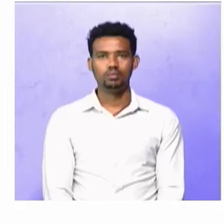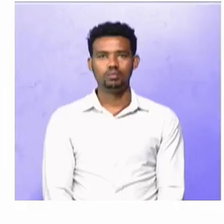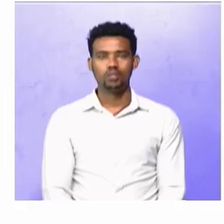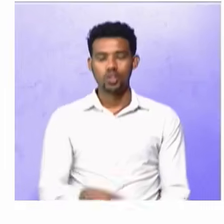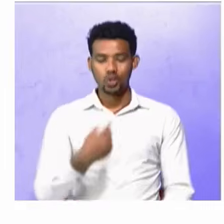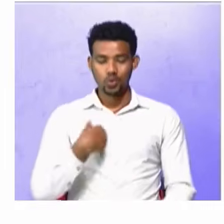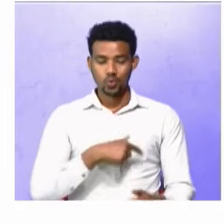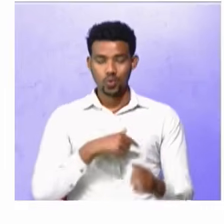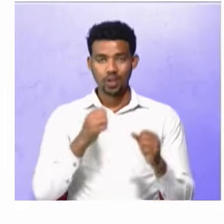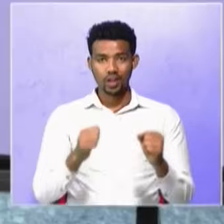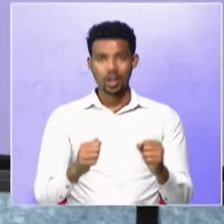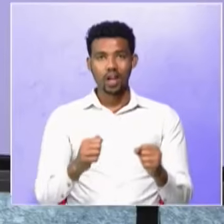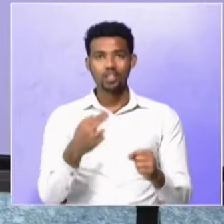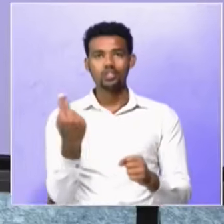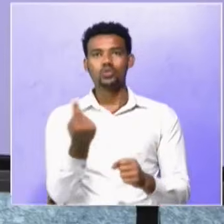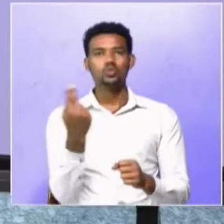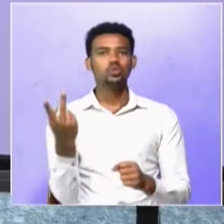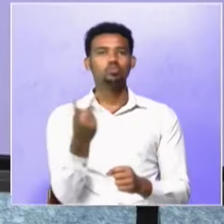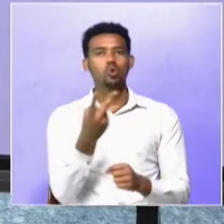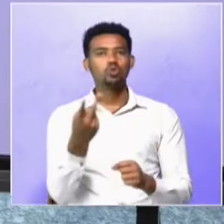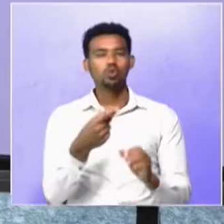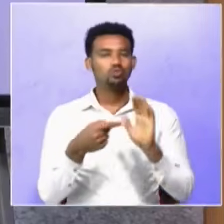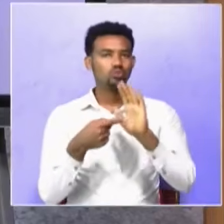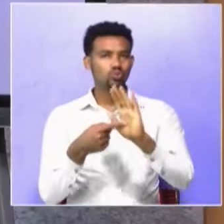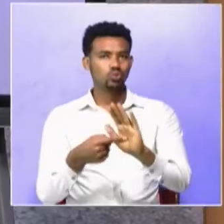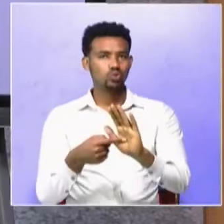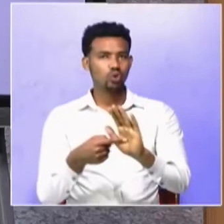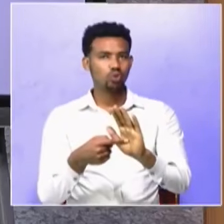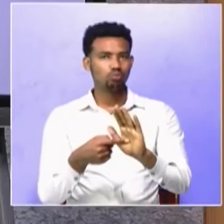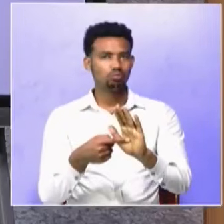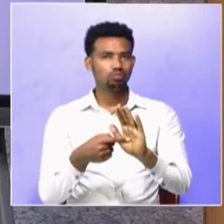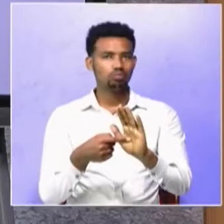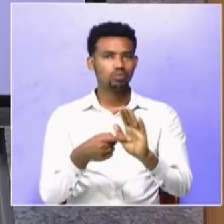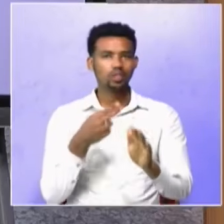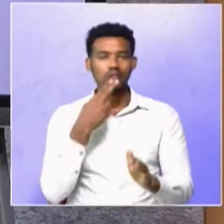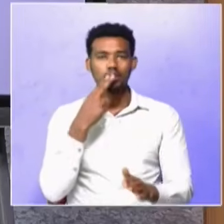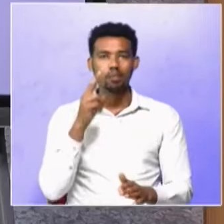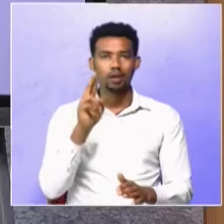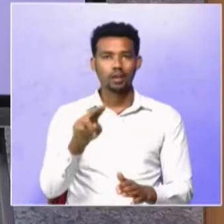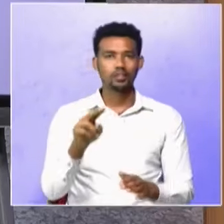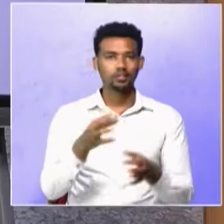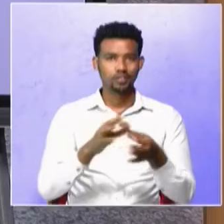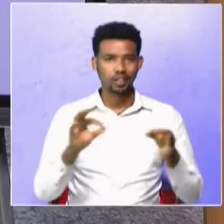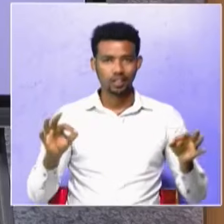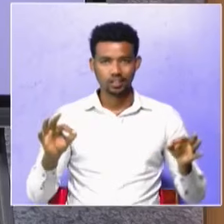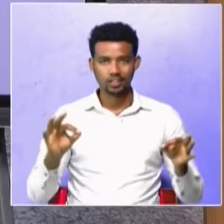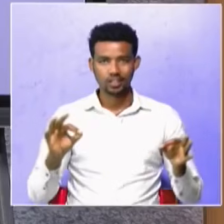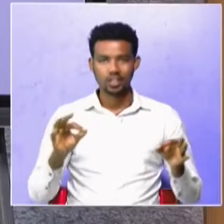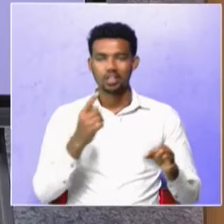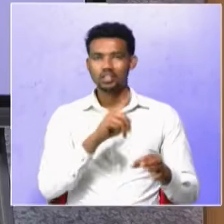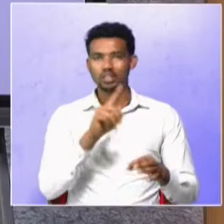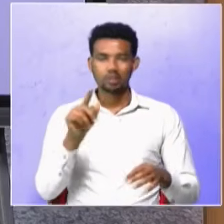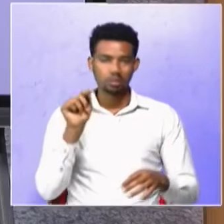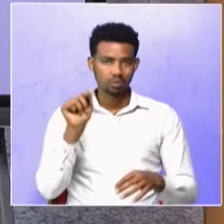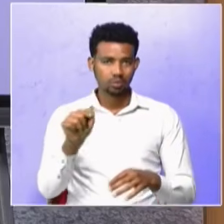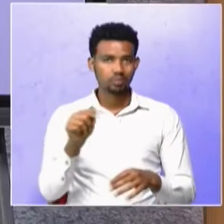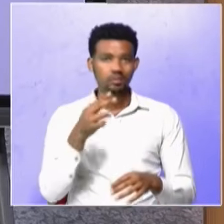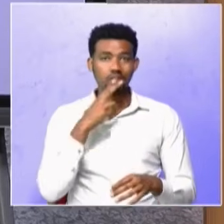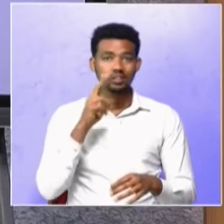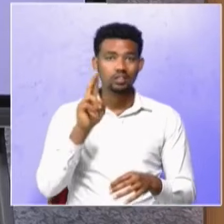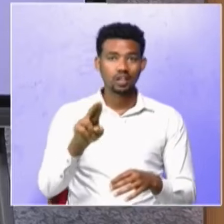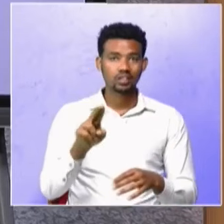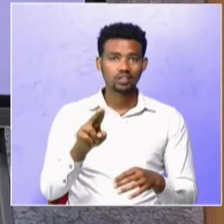We can use both of them to show imperative sentences. Sometimes full stops when the instructions